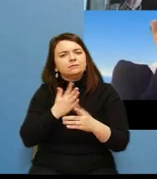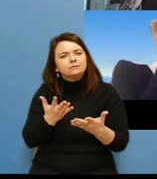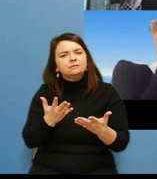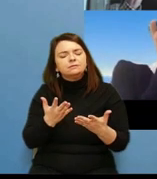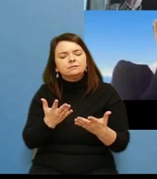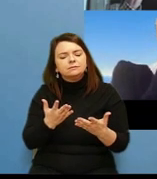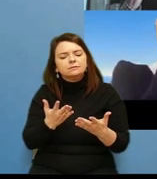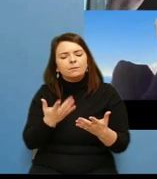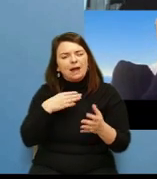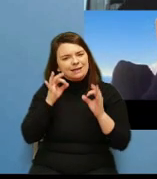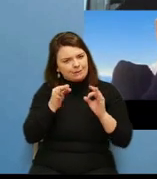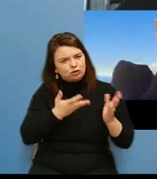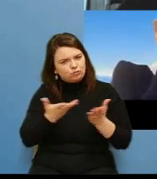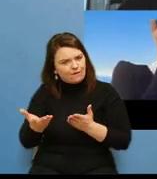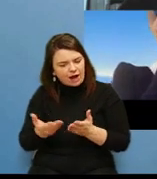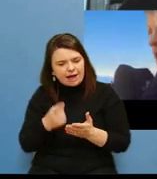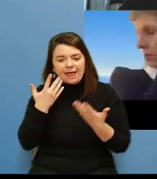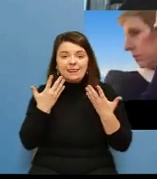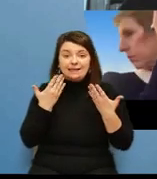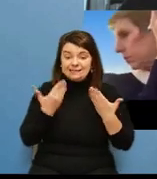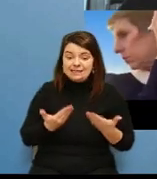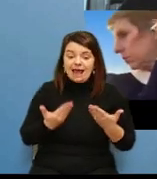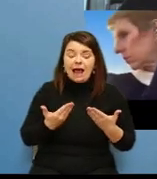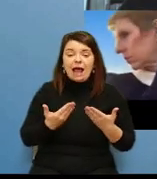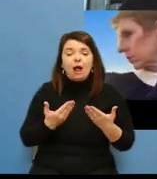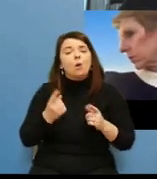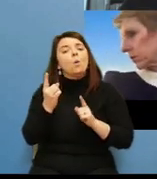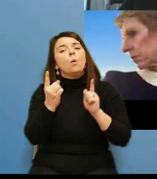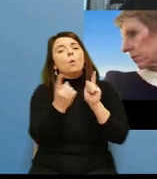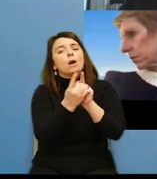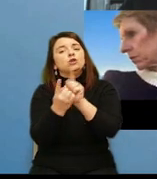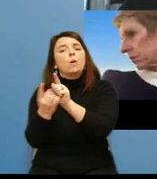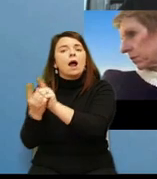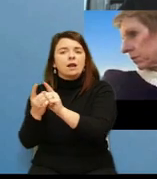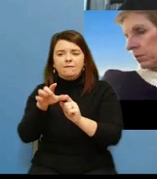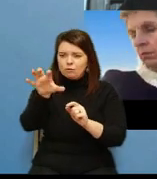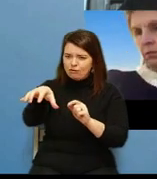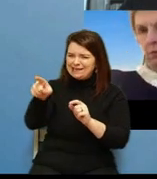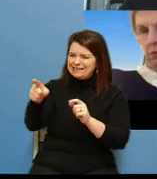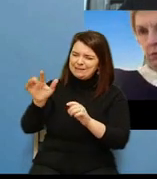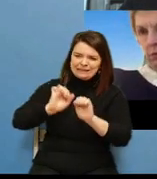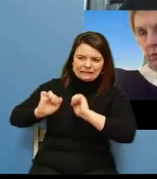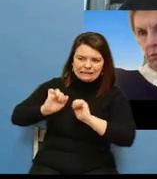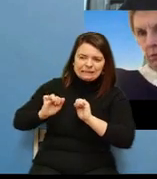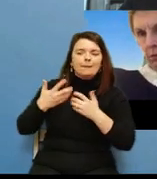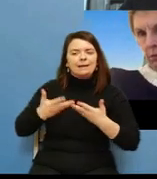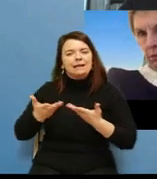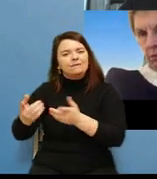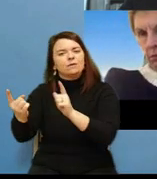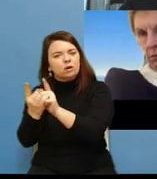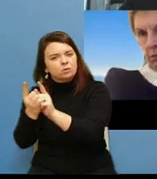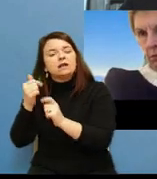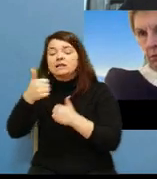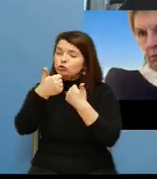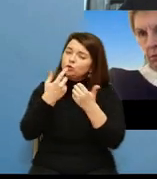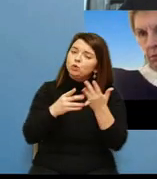and the provision of services by our specialist providers. And this has now been conveyed on a one-to-one with those practices who are